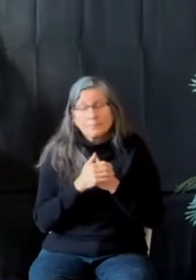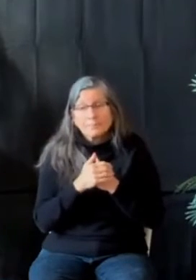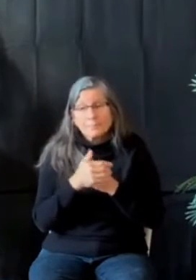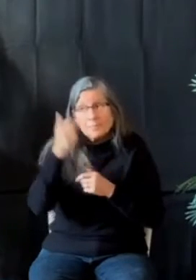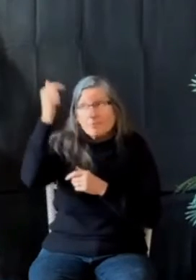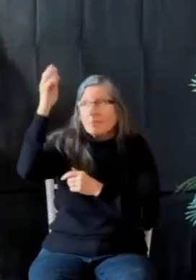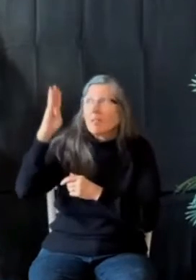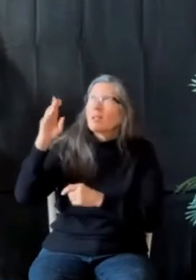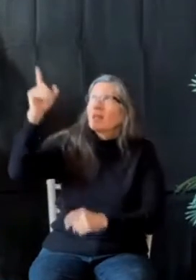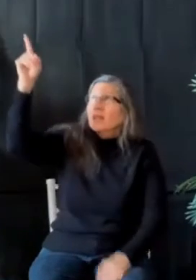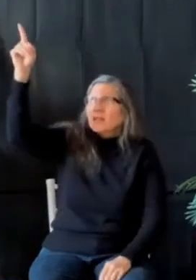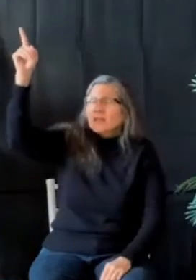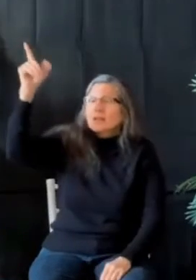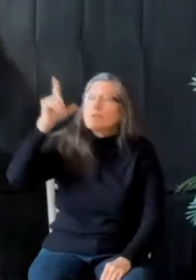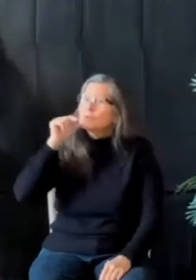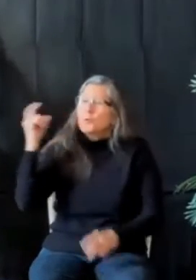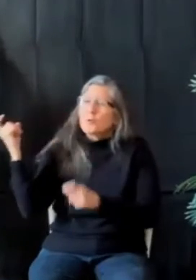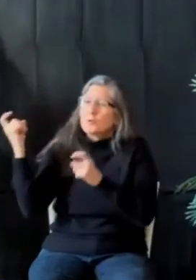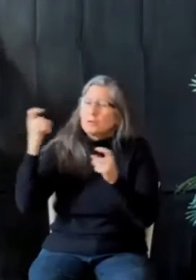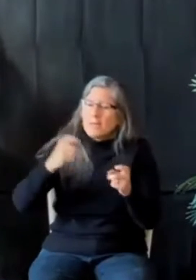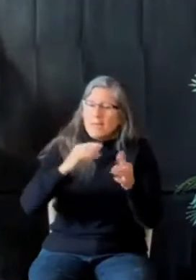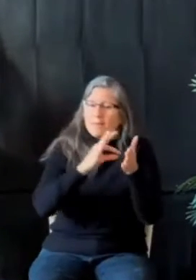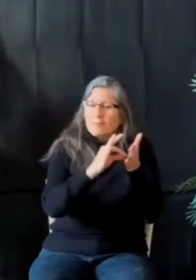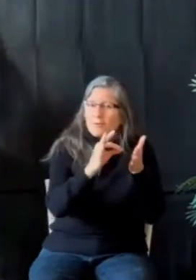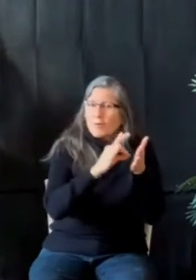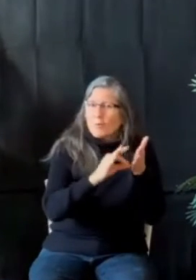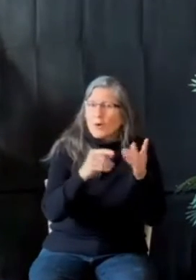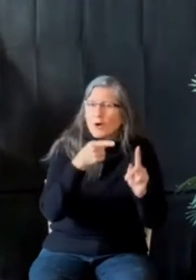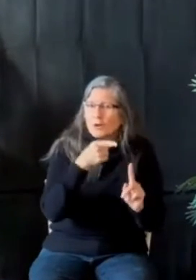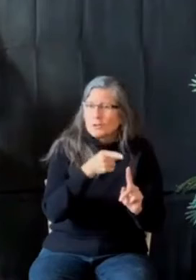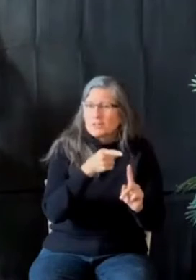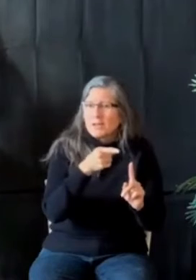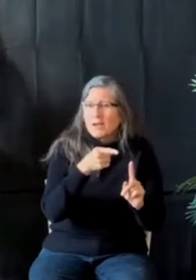that God is the one who gave him the words to write.